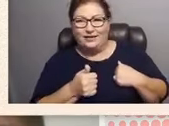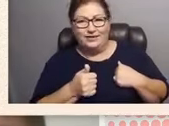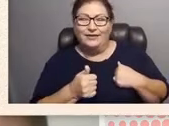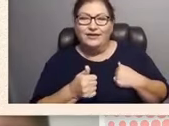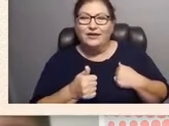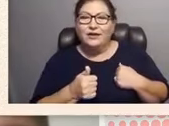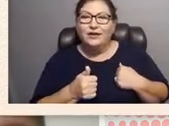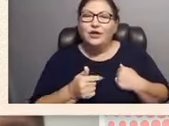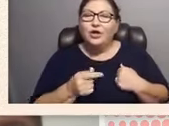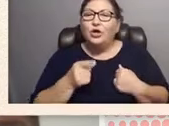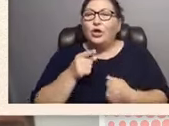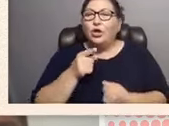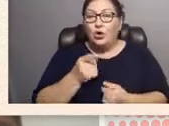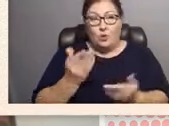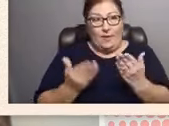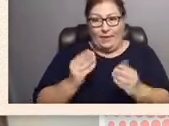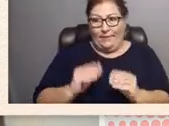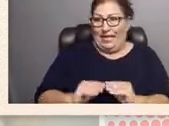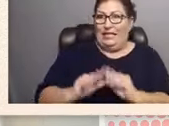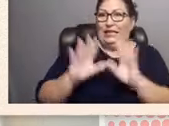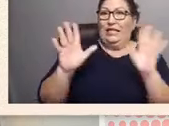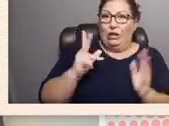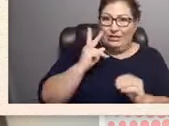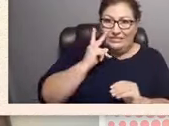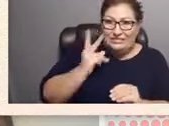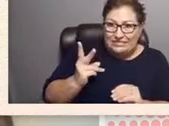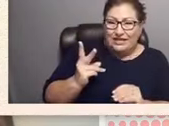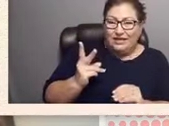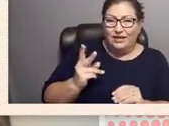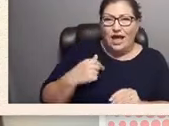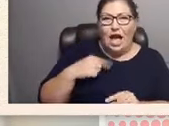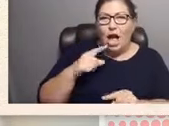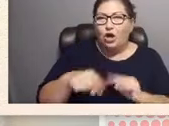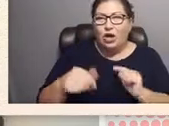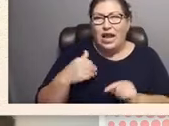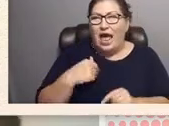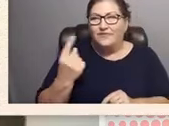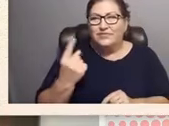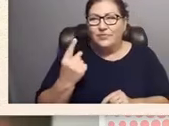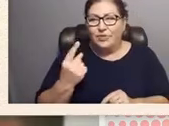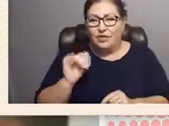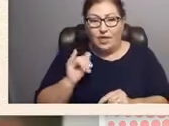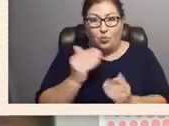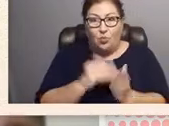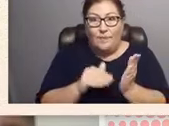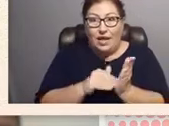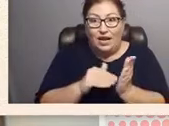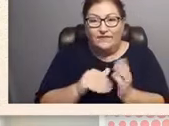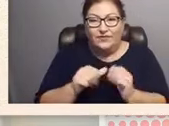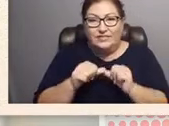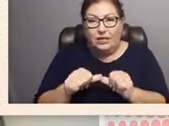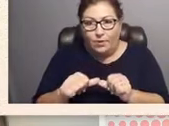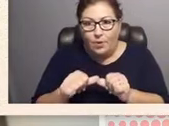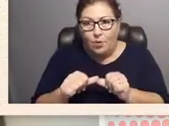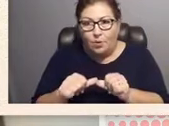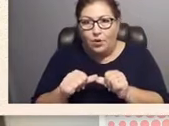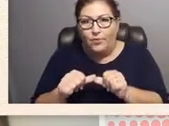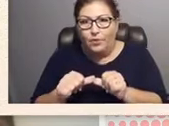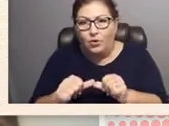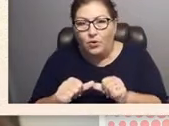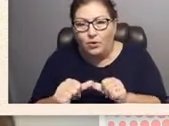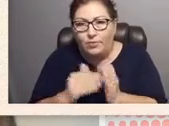You guys may clearly see like I can have something that's very repetitive and still keep going, and maybe have the